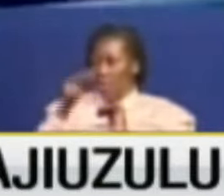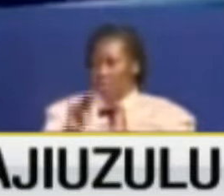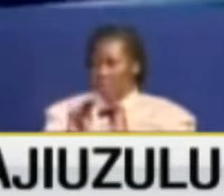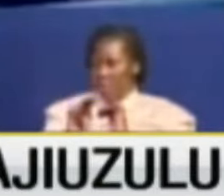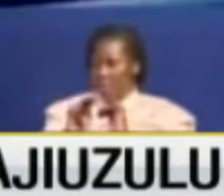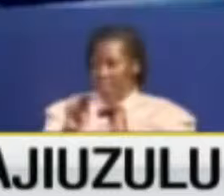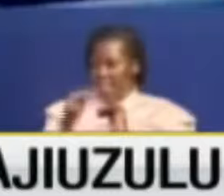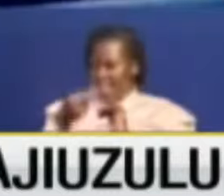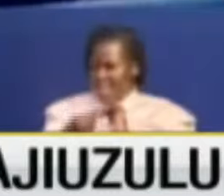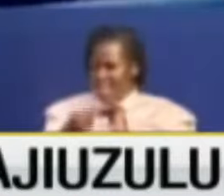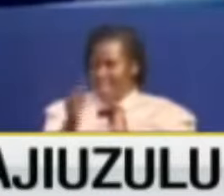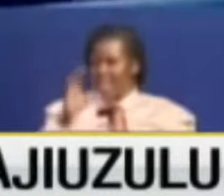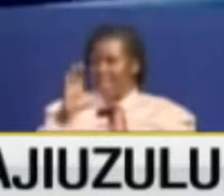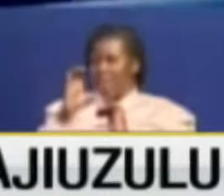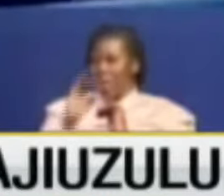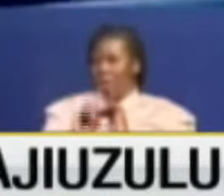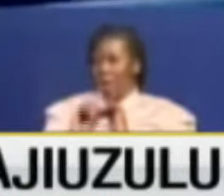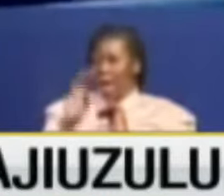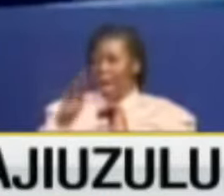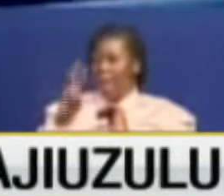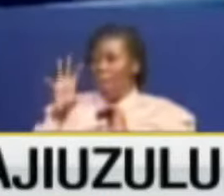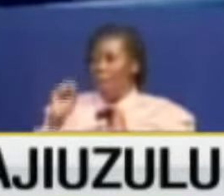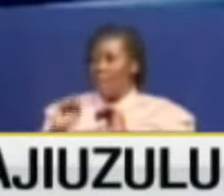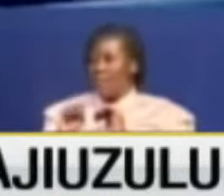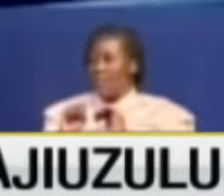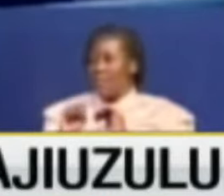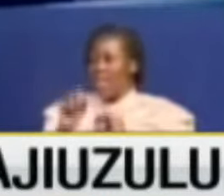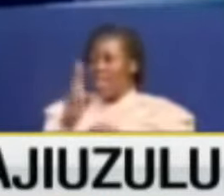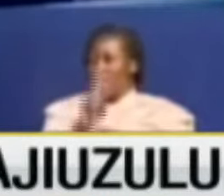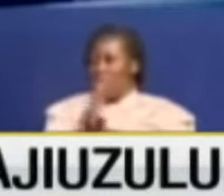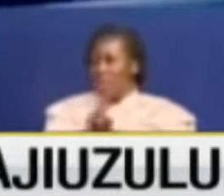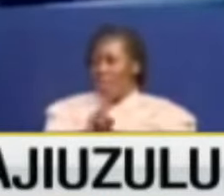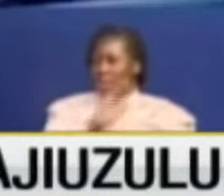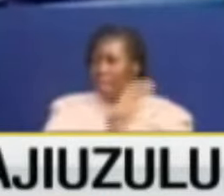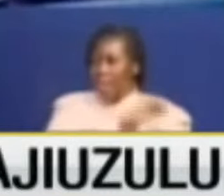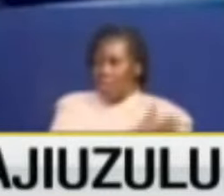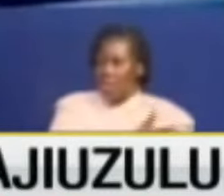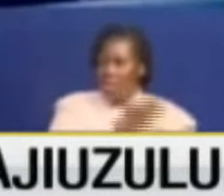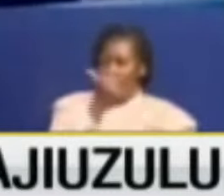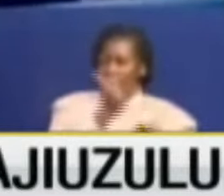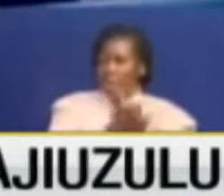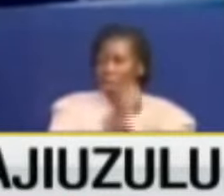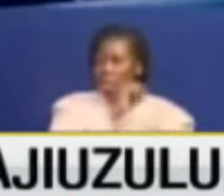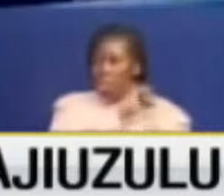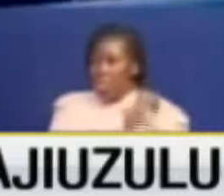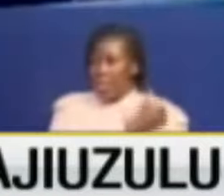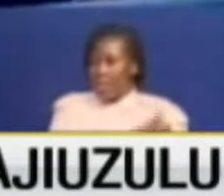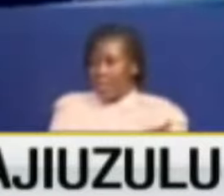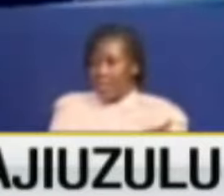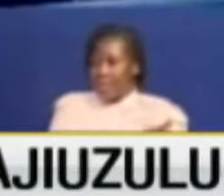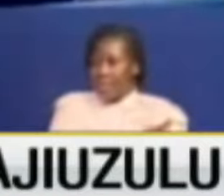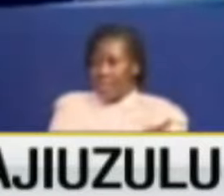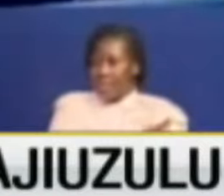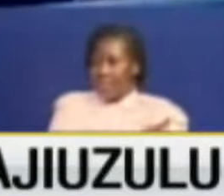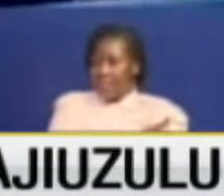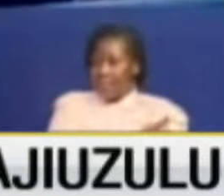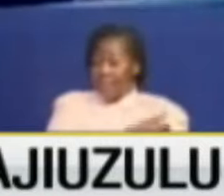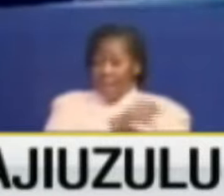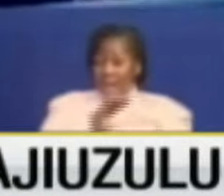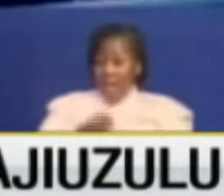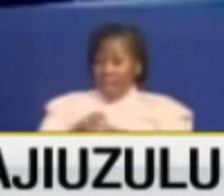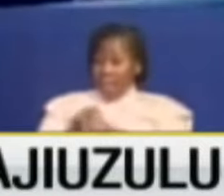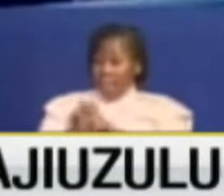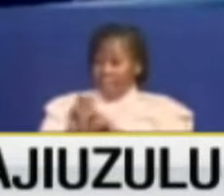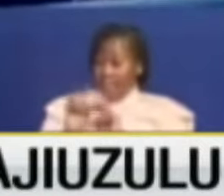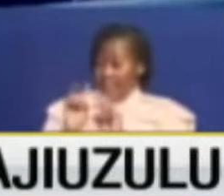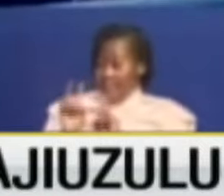CEO, MWAS, in the usurpation of the powers of the appointing authorities." When you look